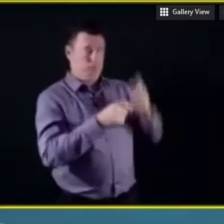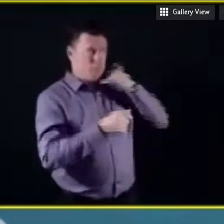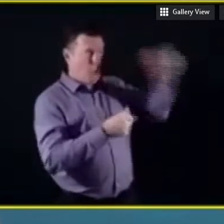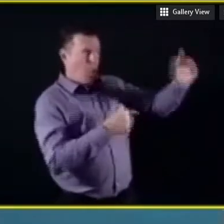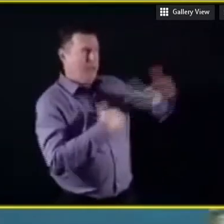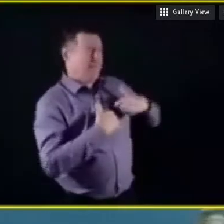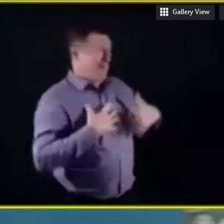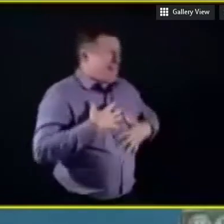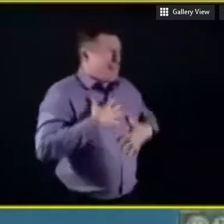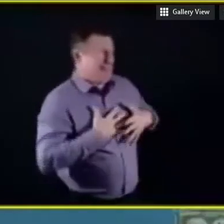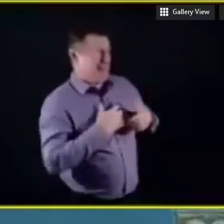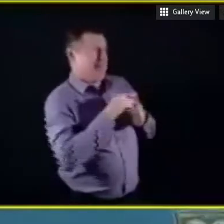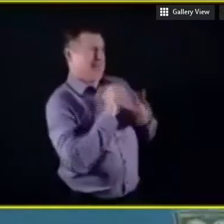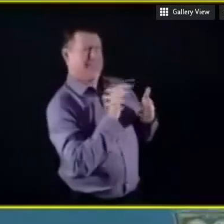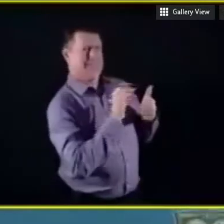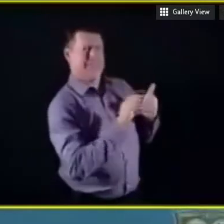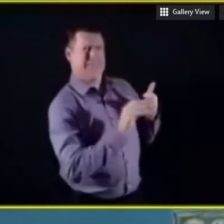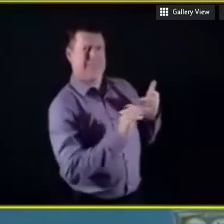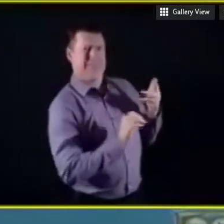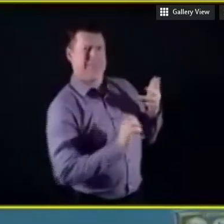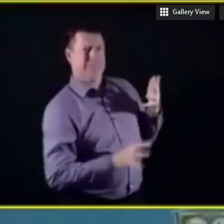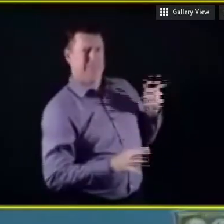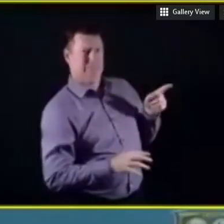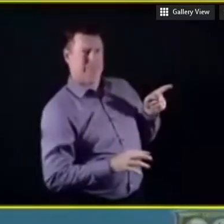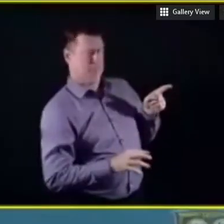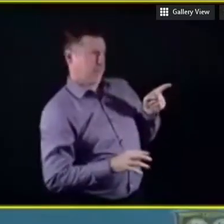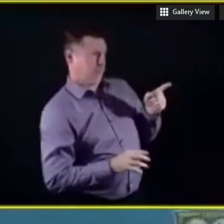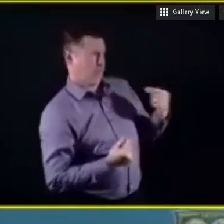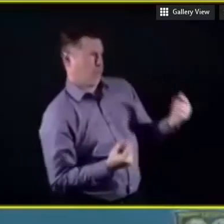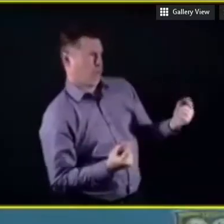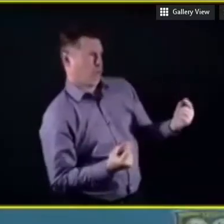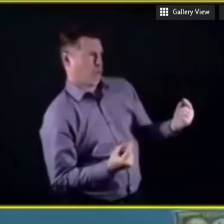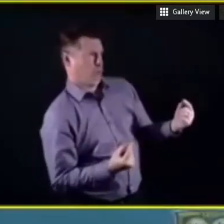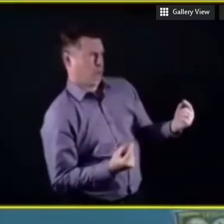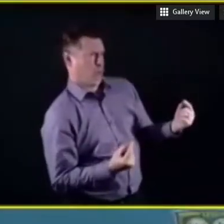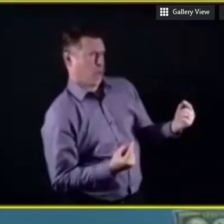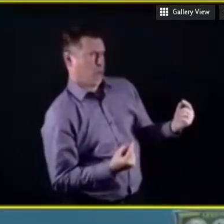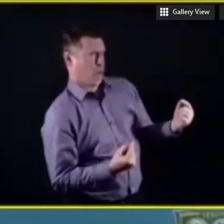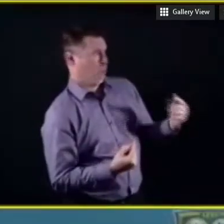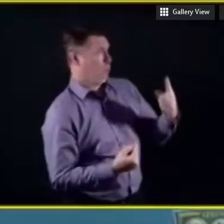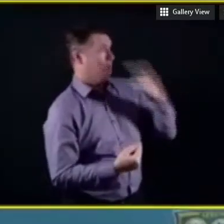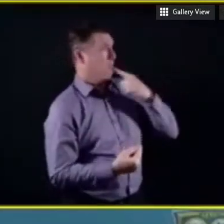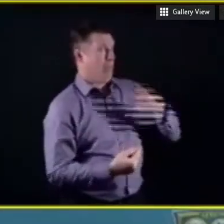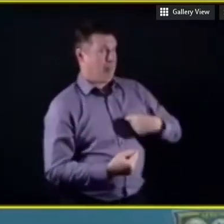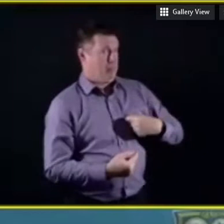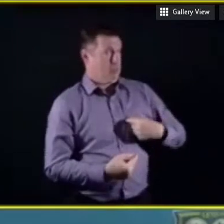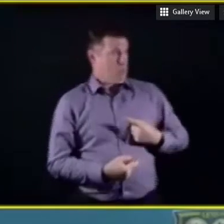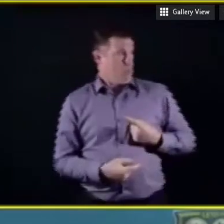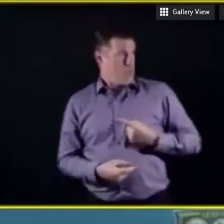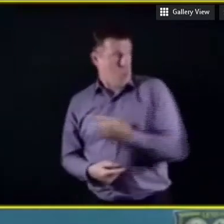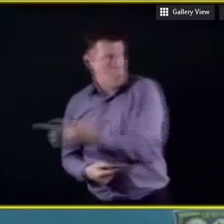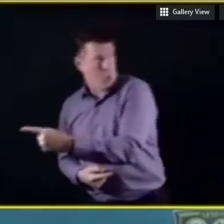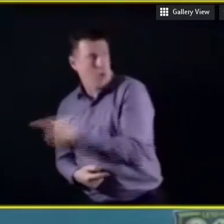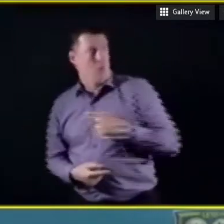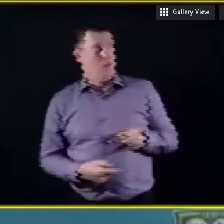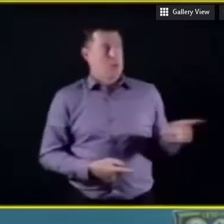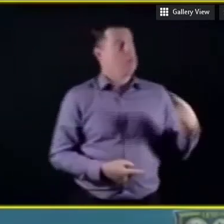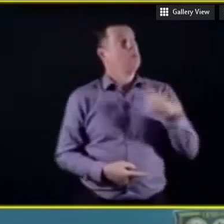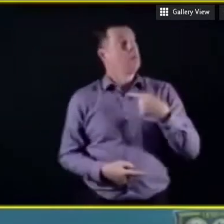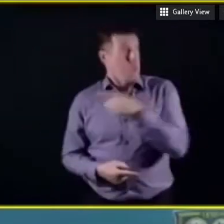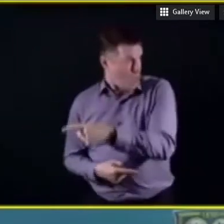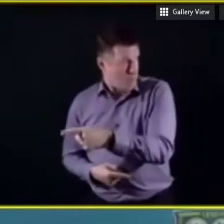And then they say, okay, when you get here, call us. And so from the car, they call and they say, okay,